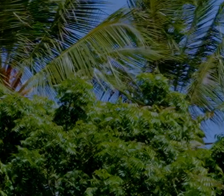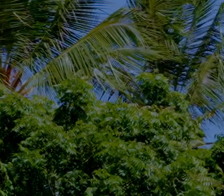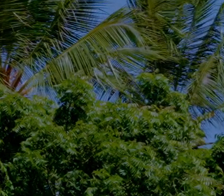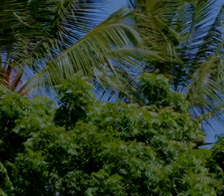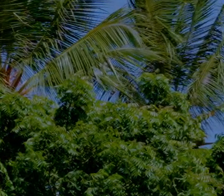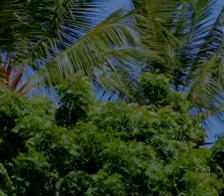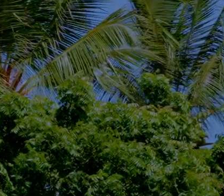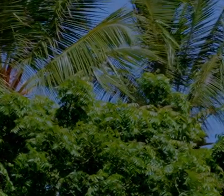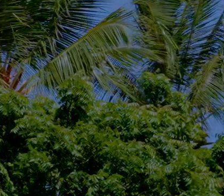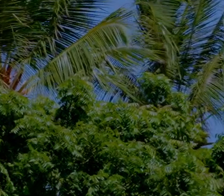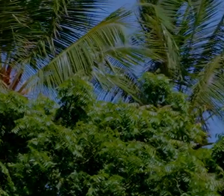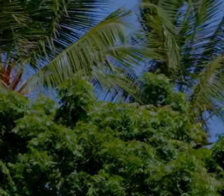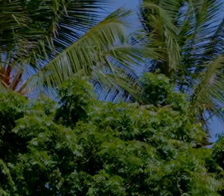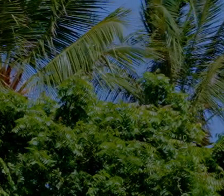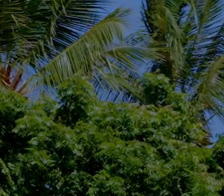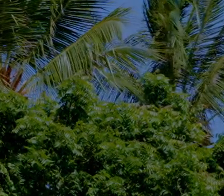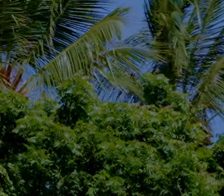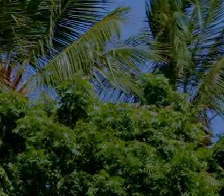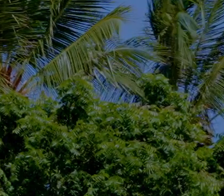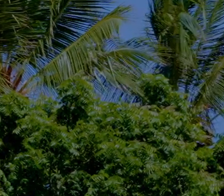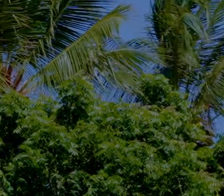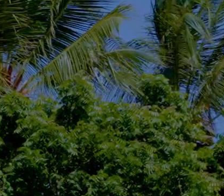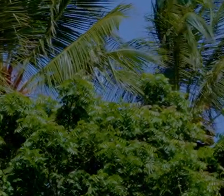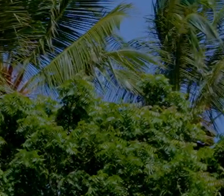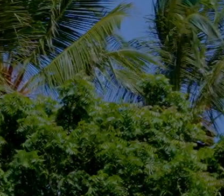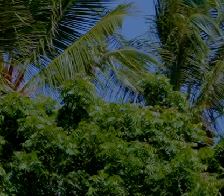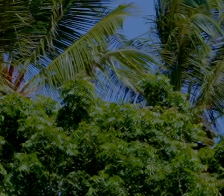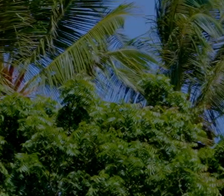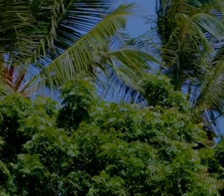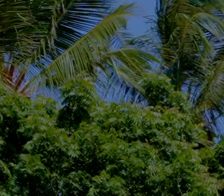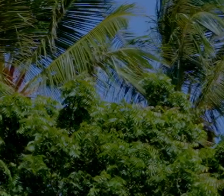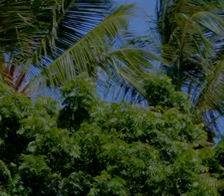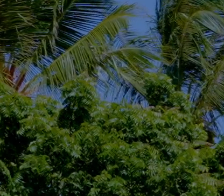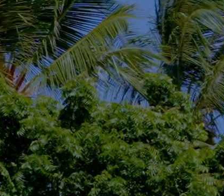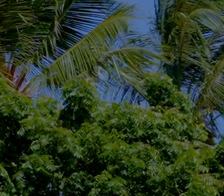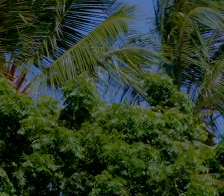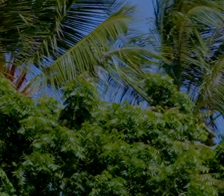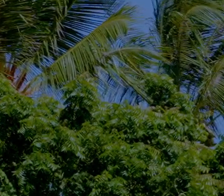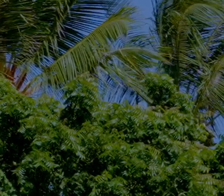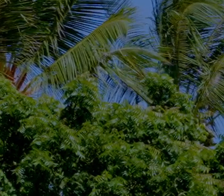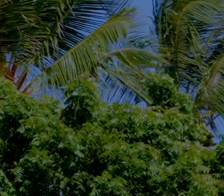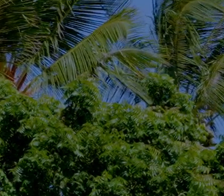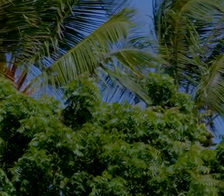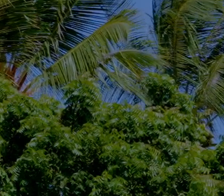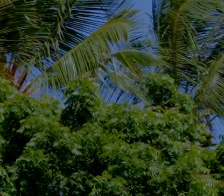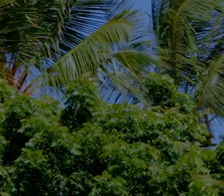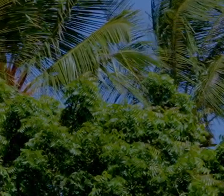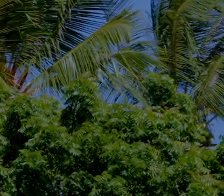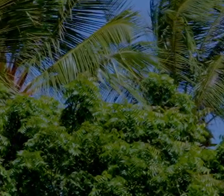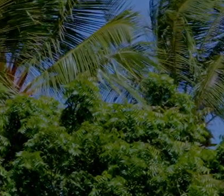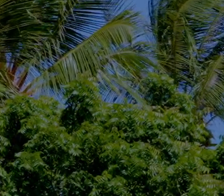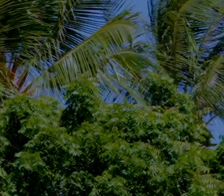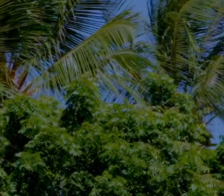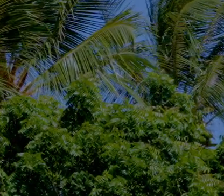that increase one's ability to gain and sustain meaningful work. Finally, we have community-centered learning, which